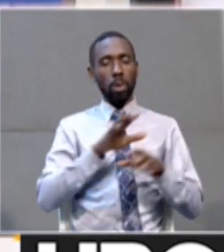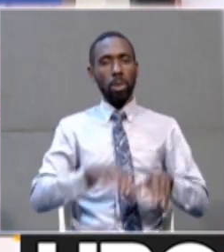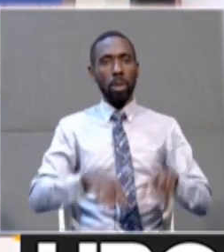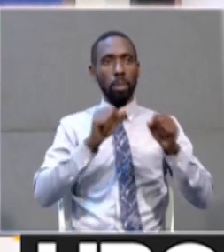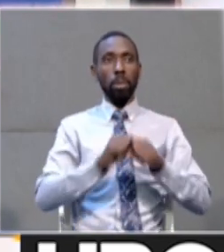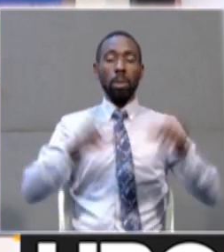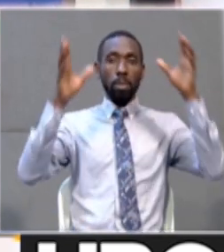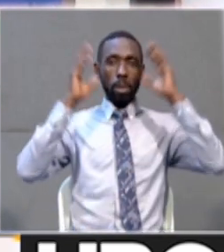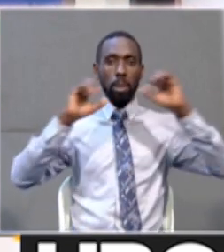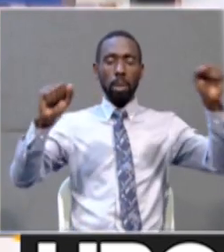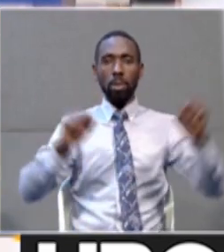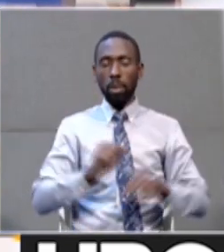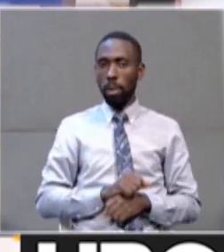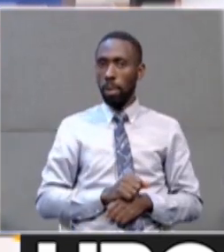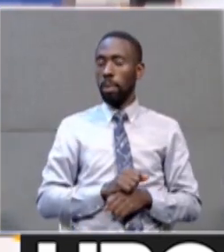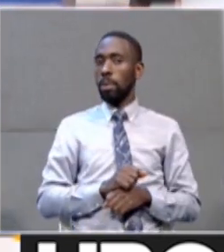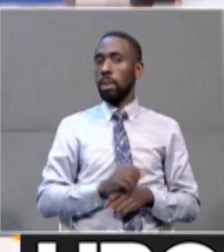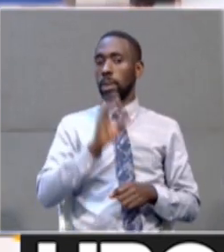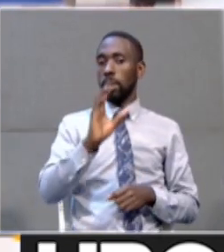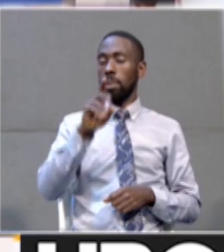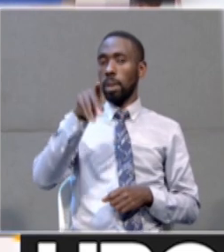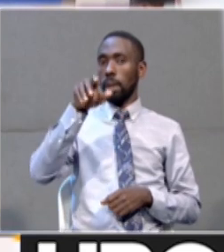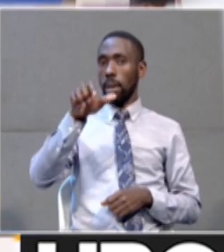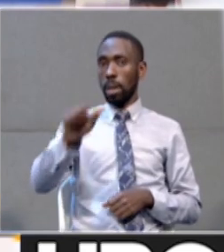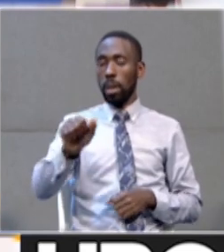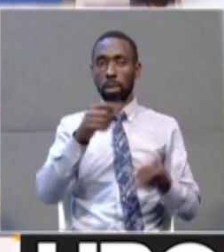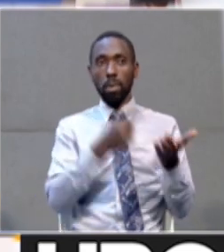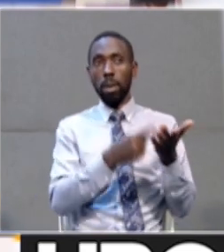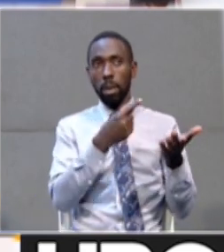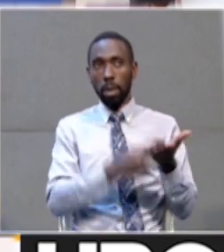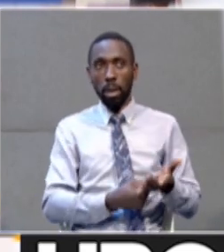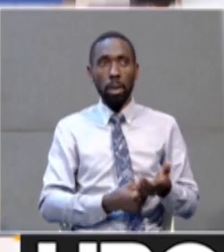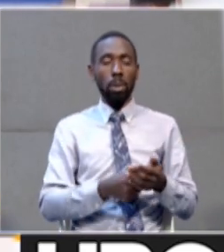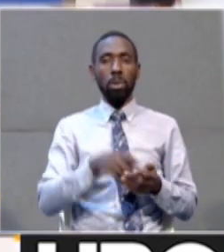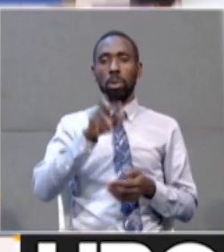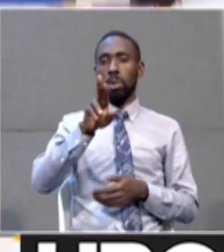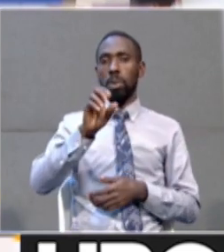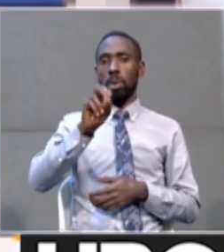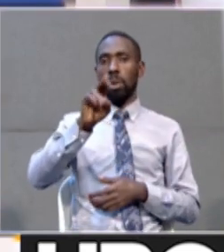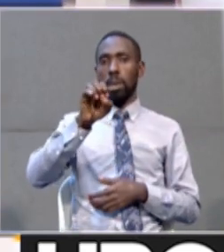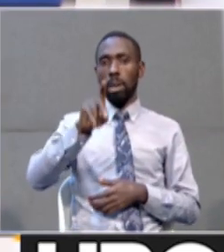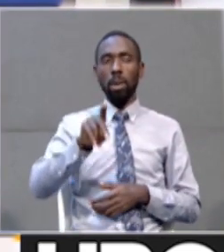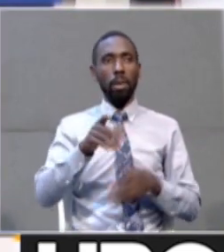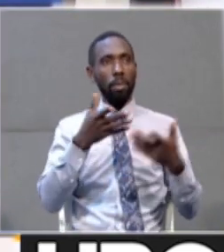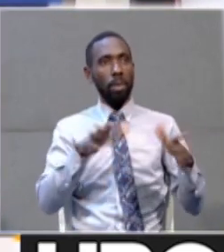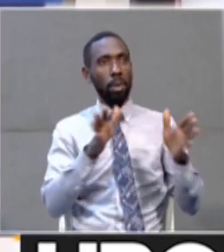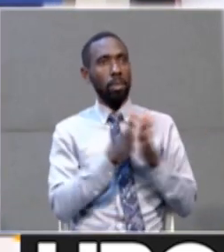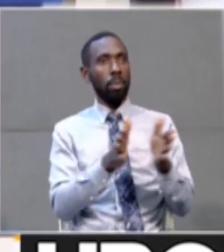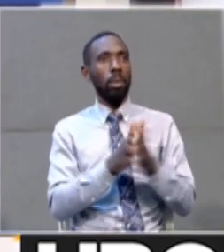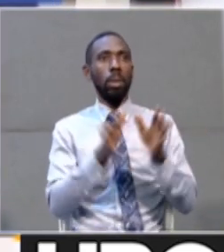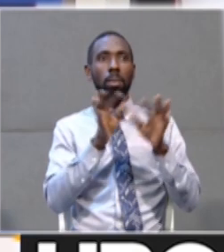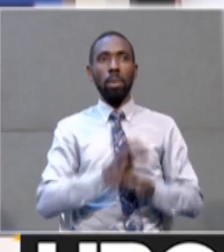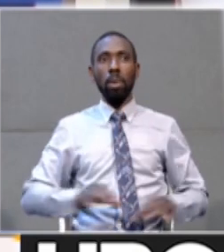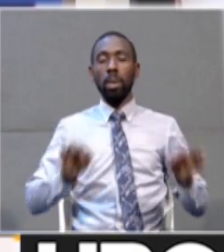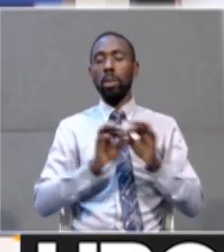33 TB lab platforms will ensure same-day testing. One of the other aspects is that